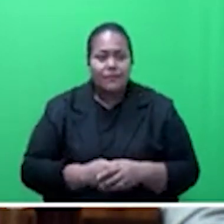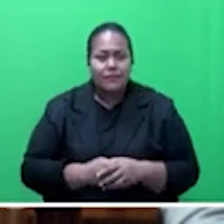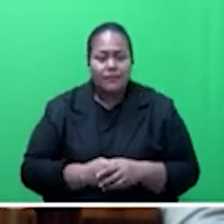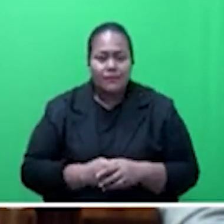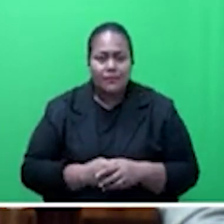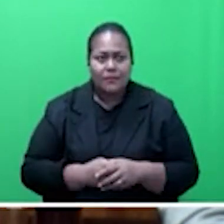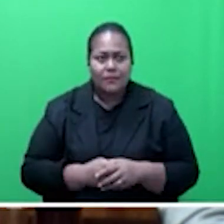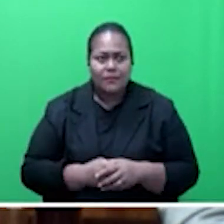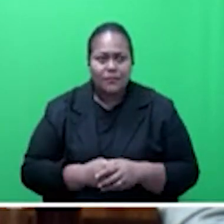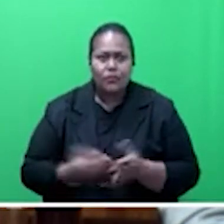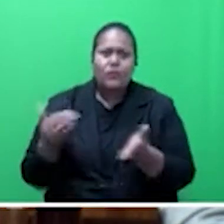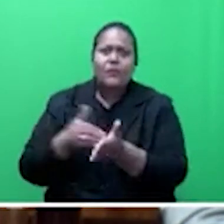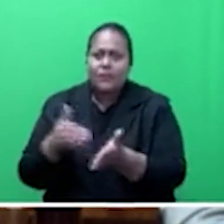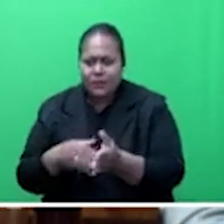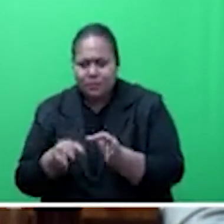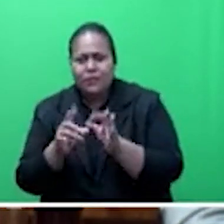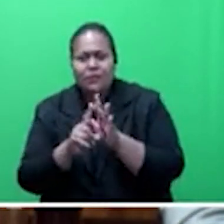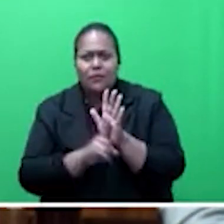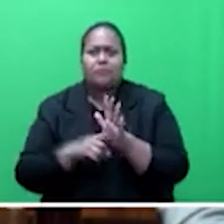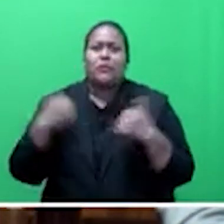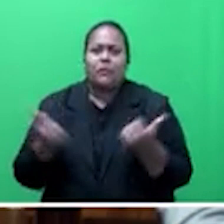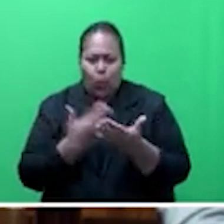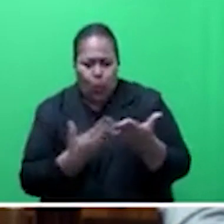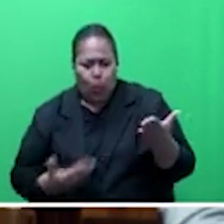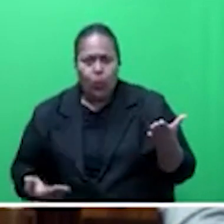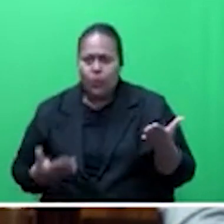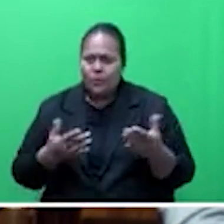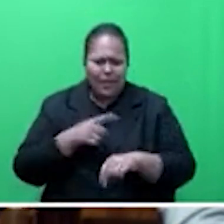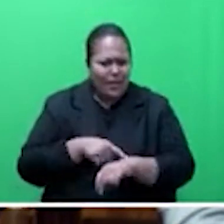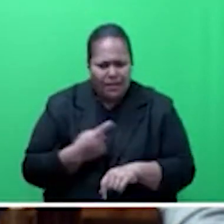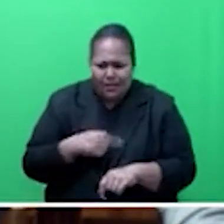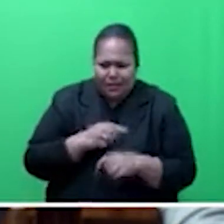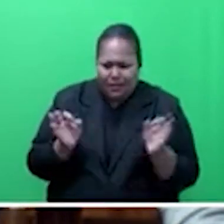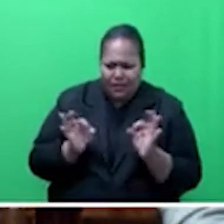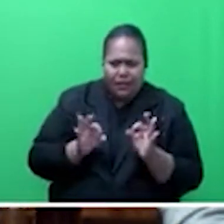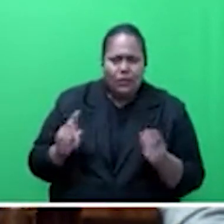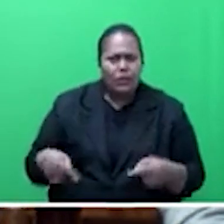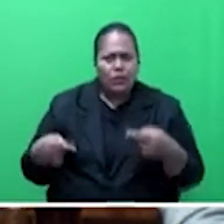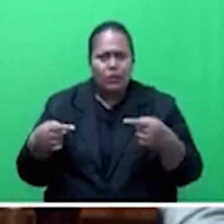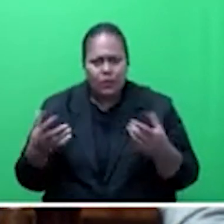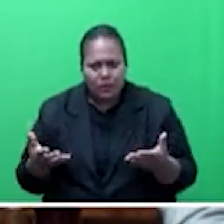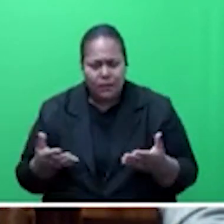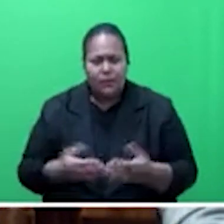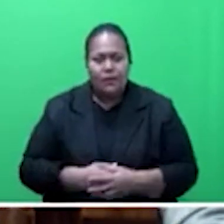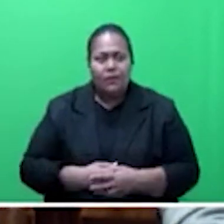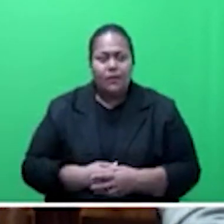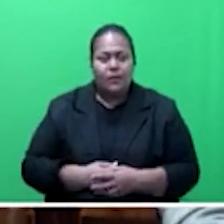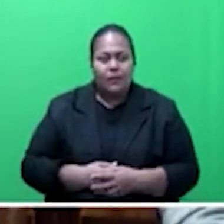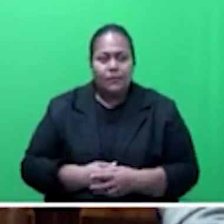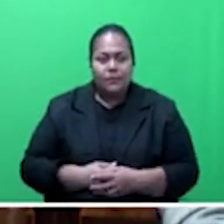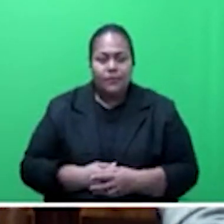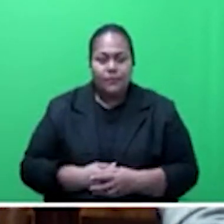of consequential bills that we didn't even have the time to debate on those bills, Honorable Speaker. So, Honorable